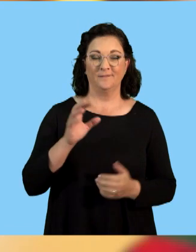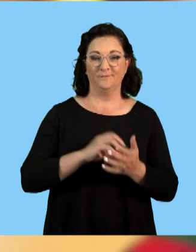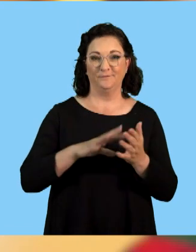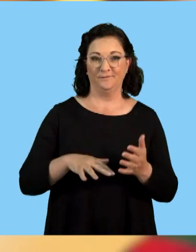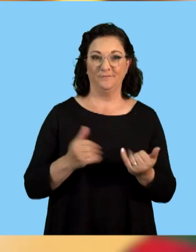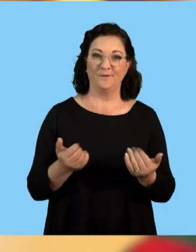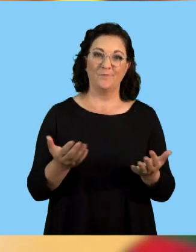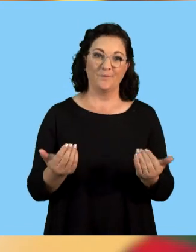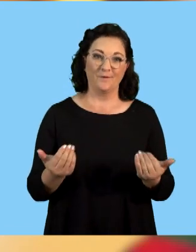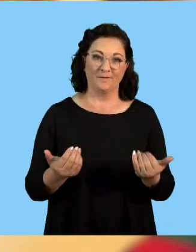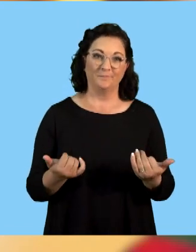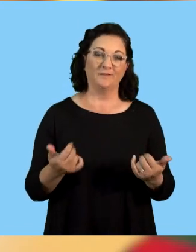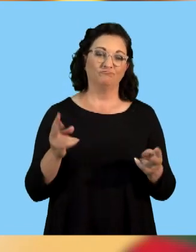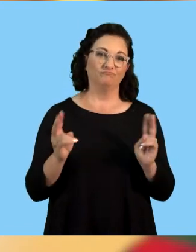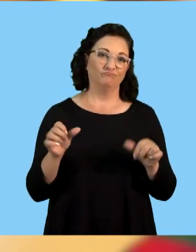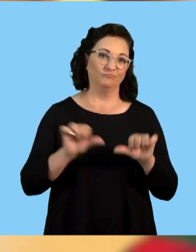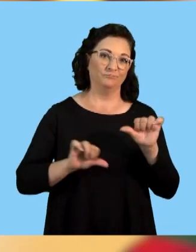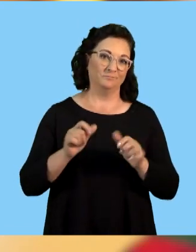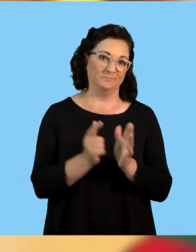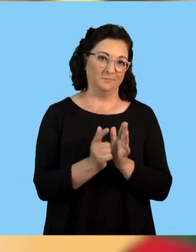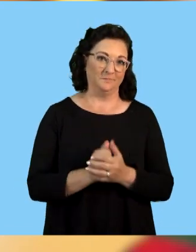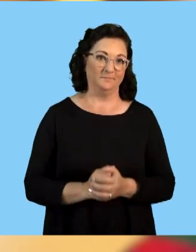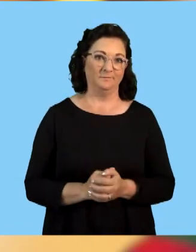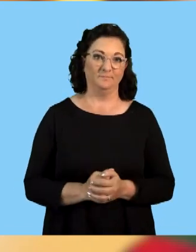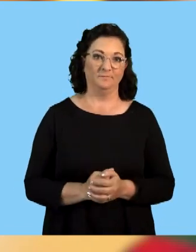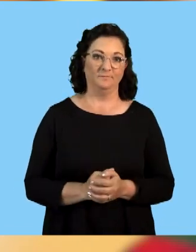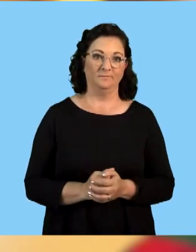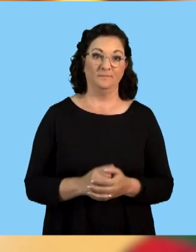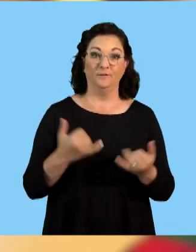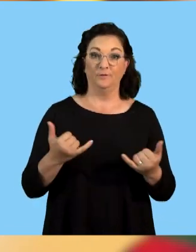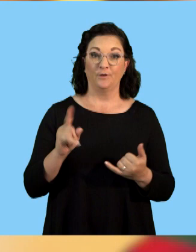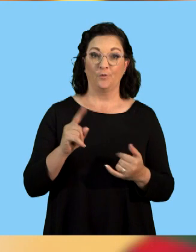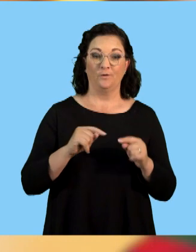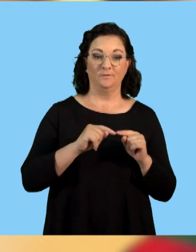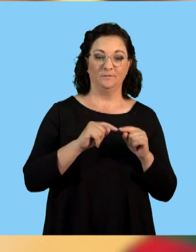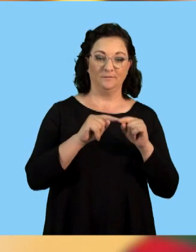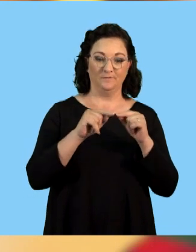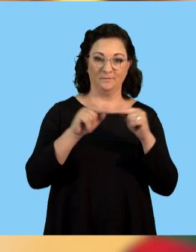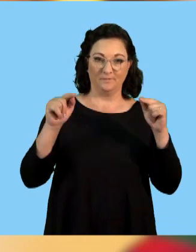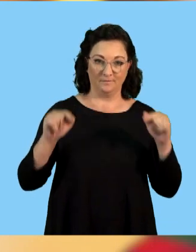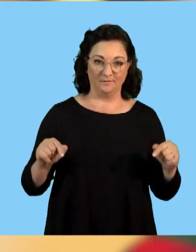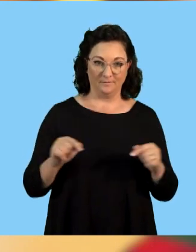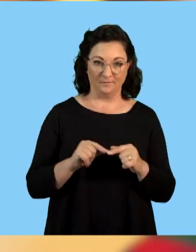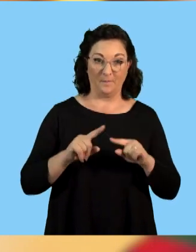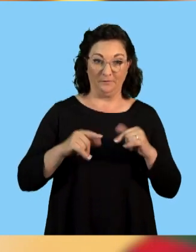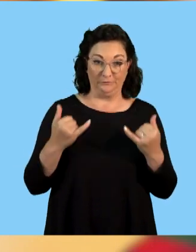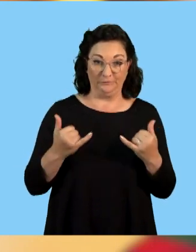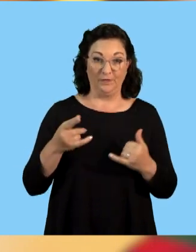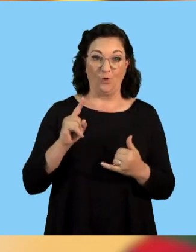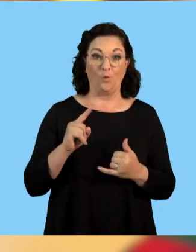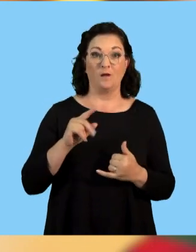Hello learners and welcome to a natural sciences lesson. So today we're going to be looking at an electric circuit and specifically a parallel